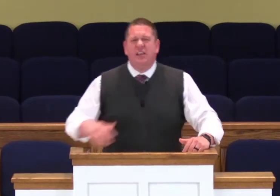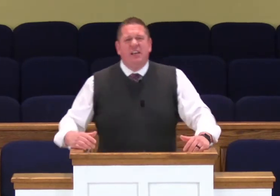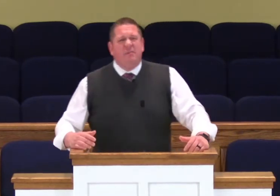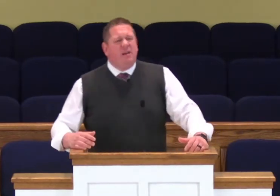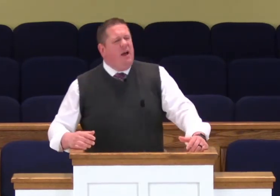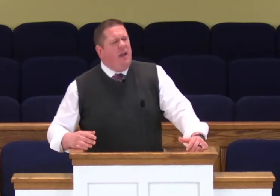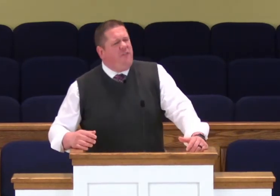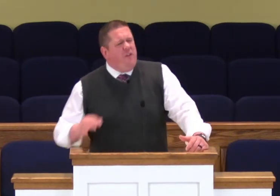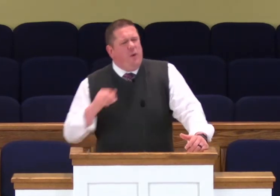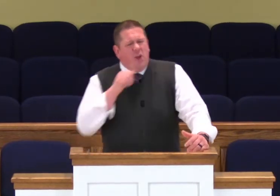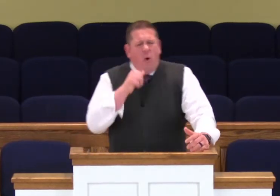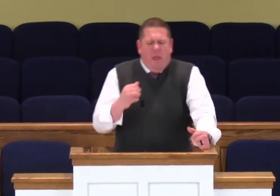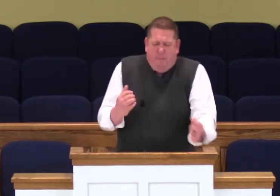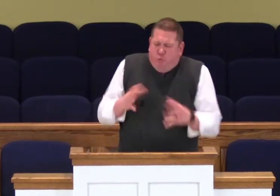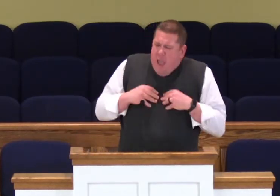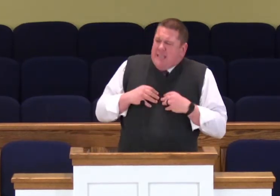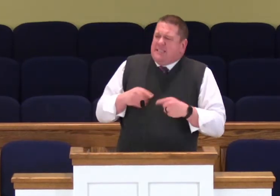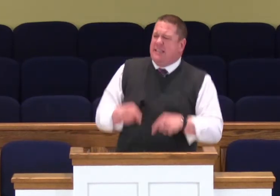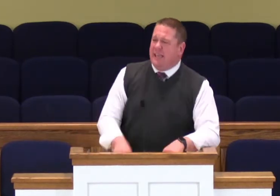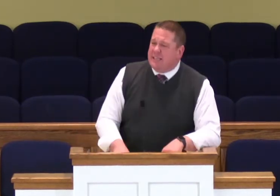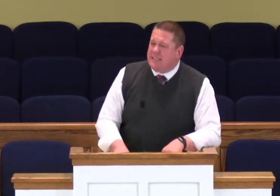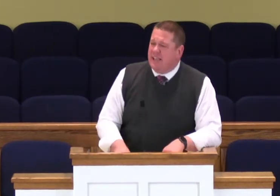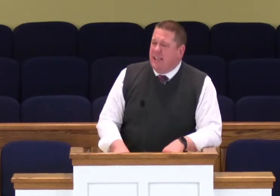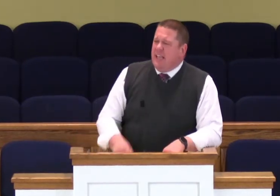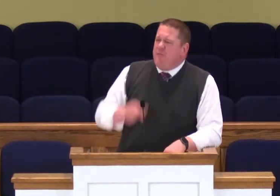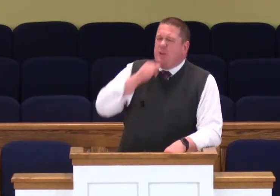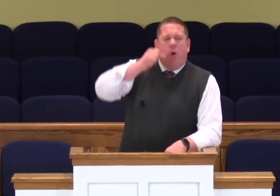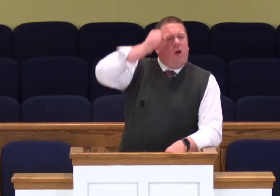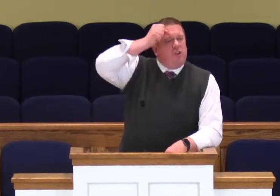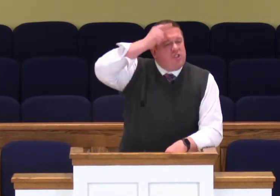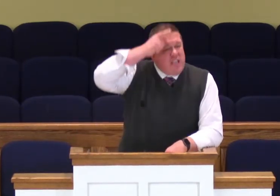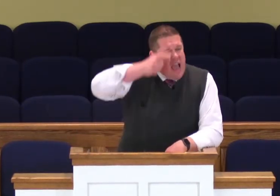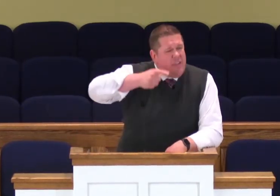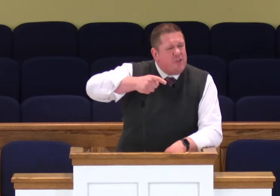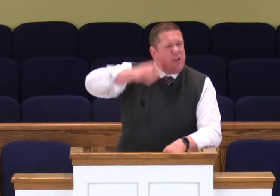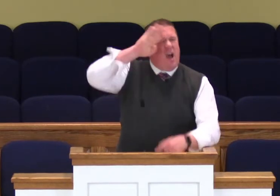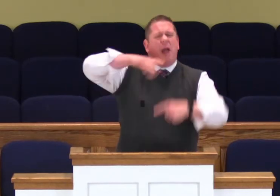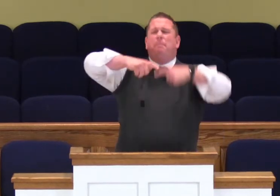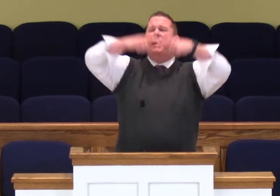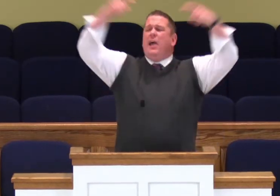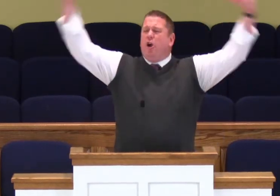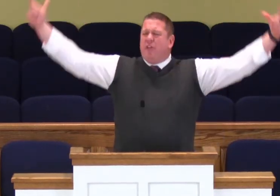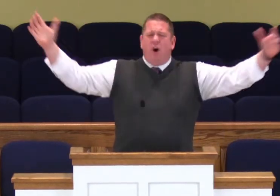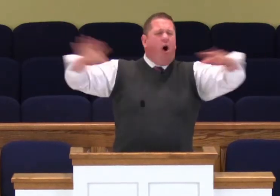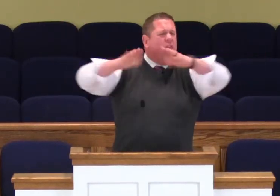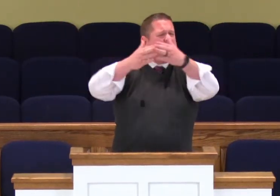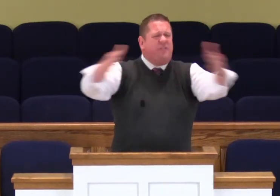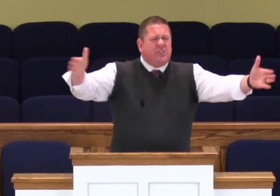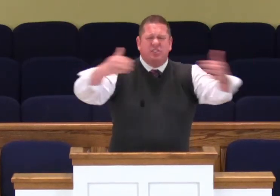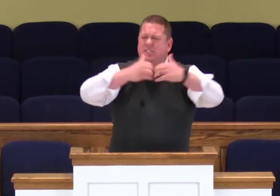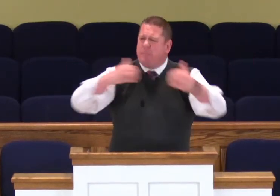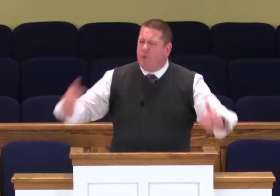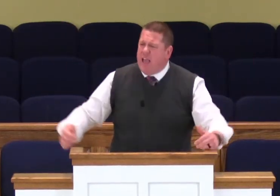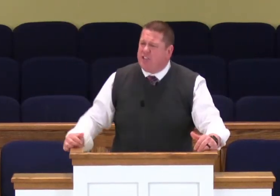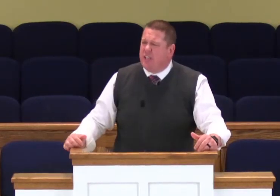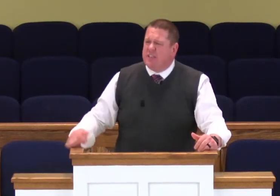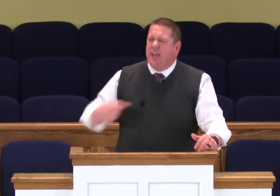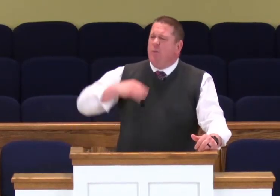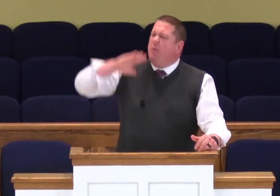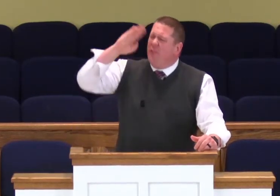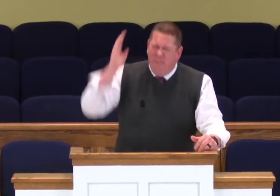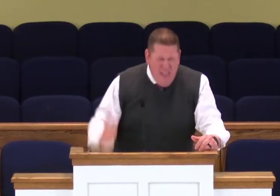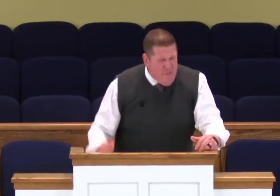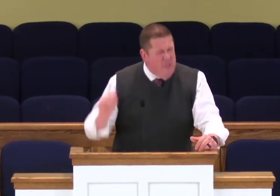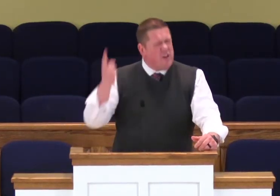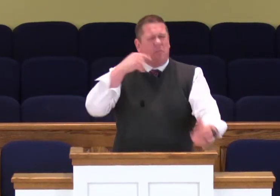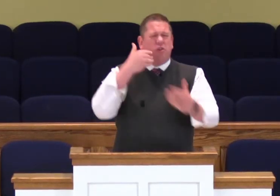hearts. But if we don't embrace this, if we don't understand that there's a God bigger than all these divisions and separations, we